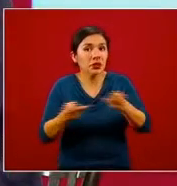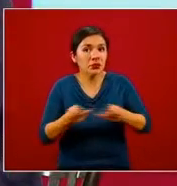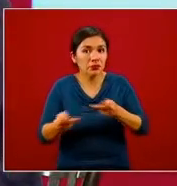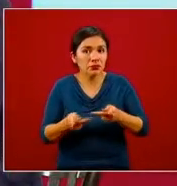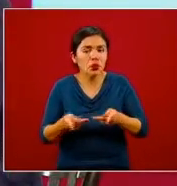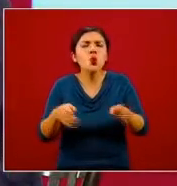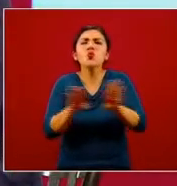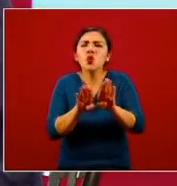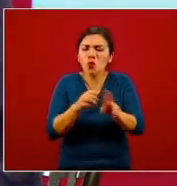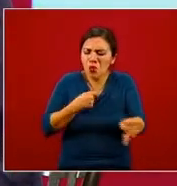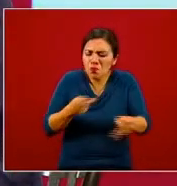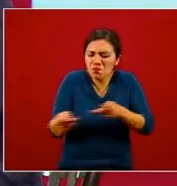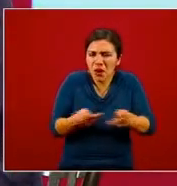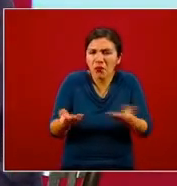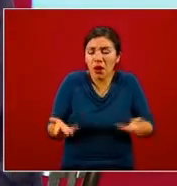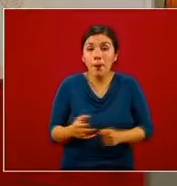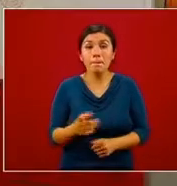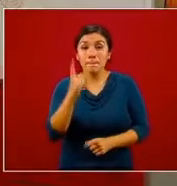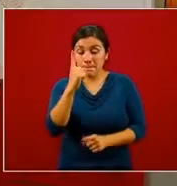28,000.